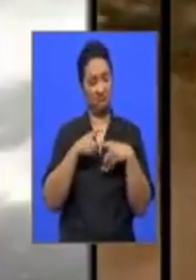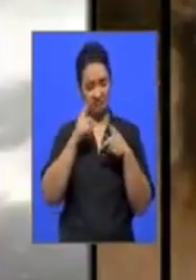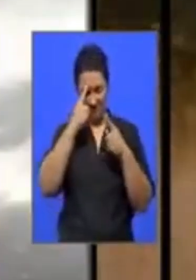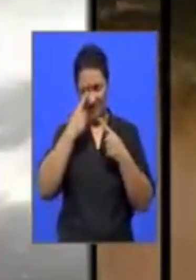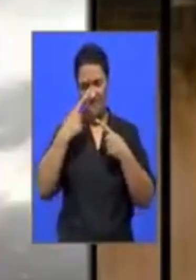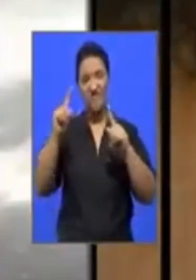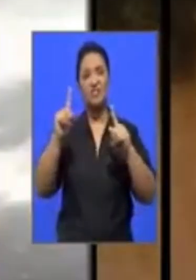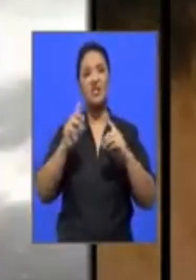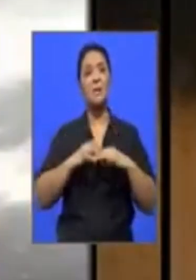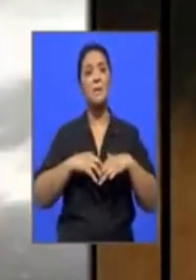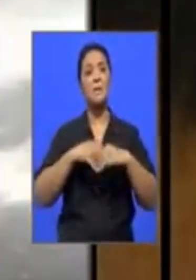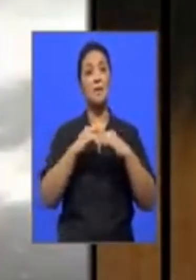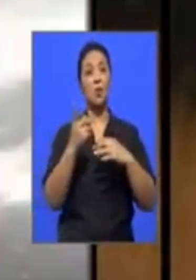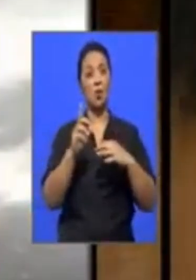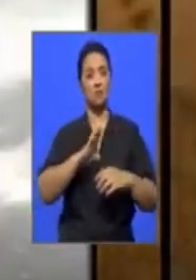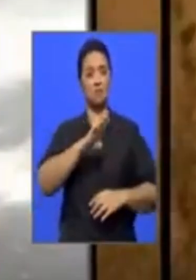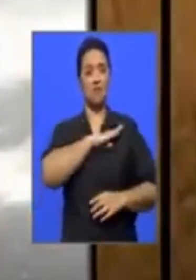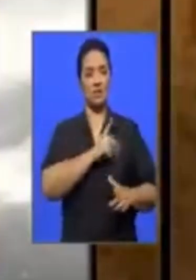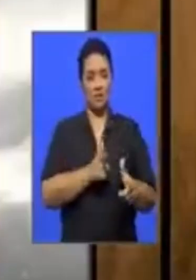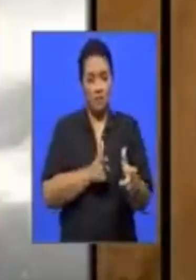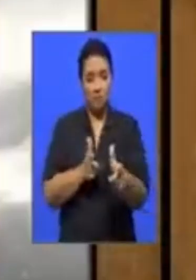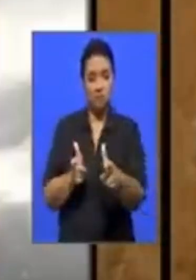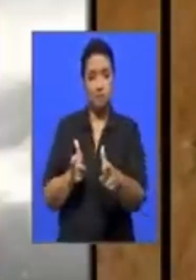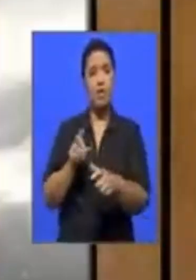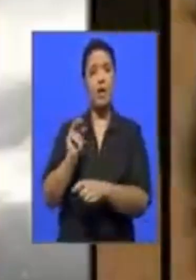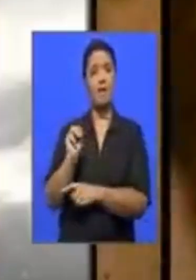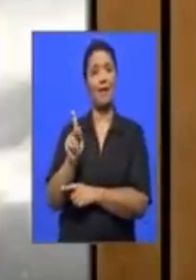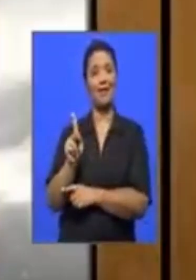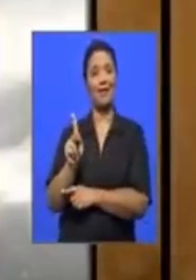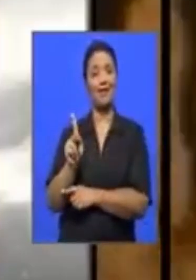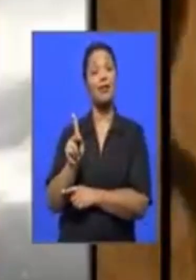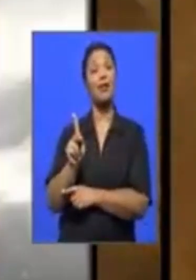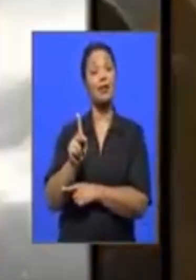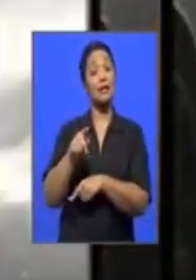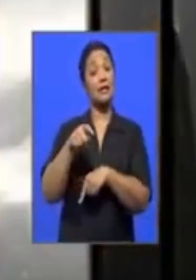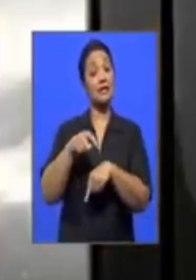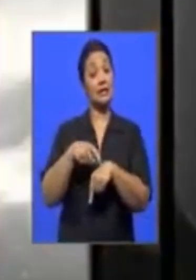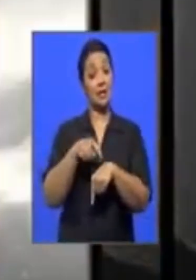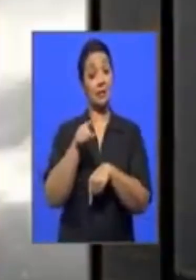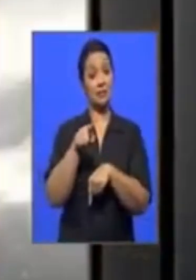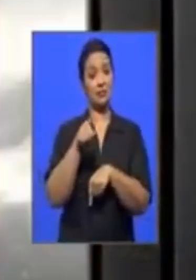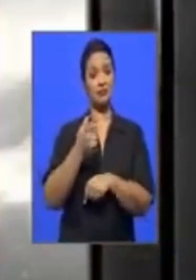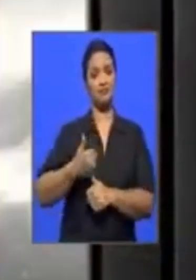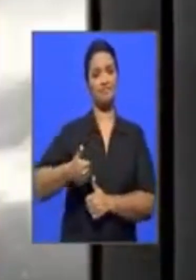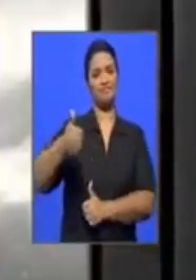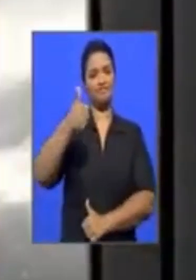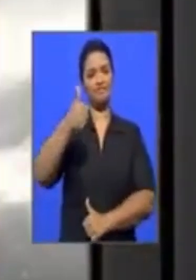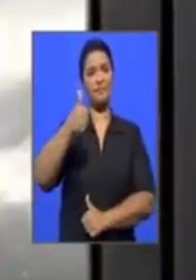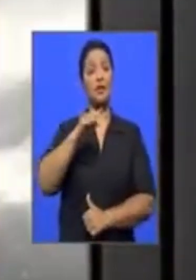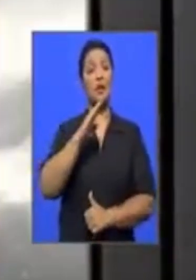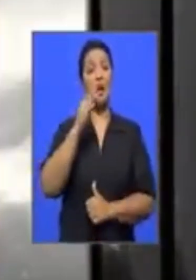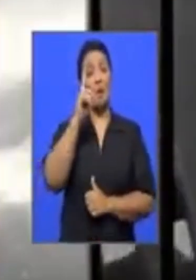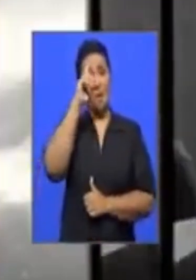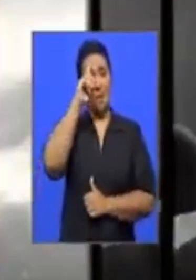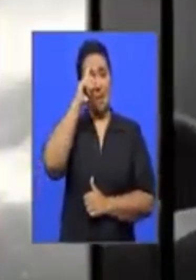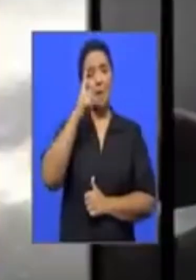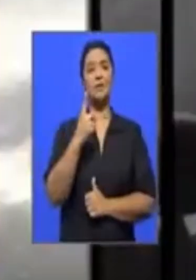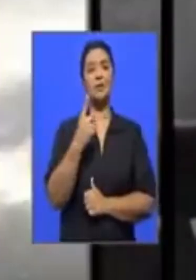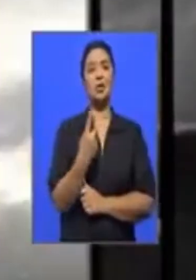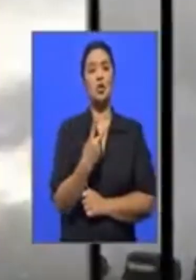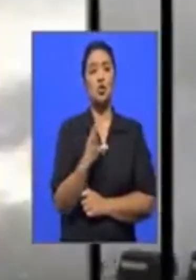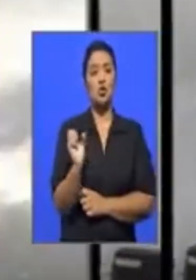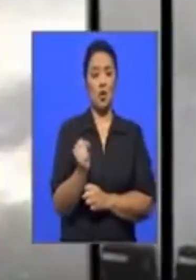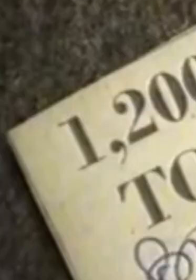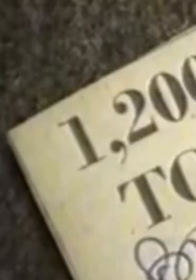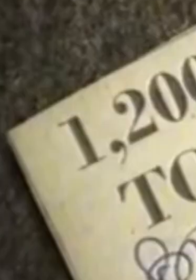African party, but a continental movement. This is why they defeated tribalism long ago, while Bantustan